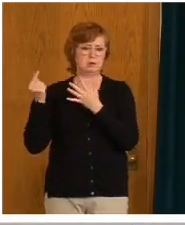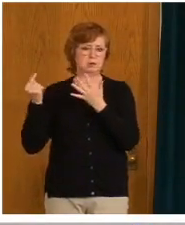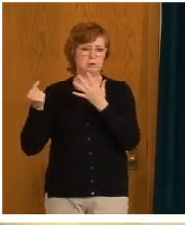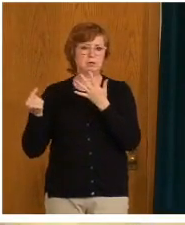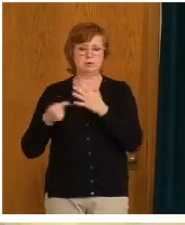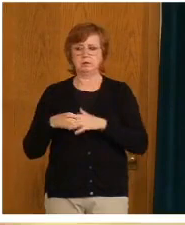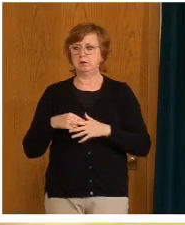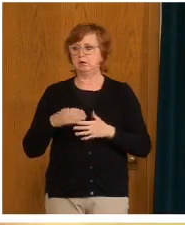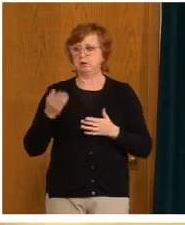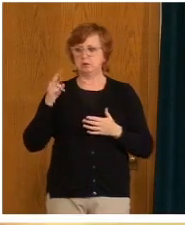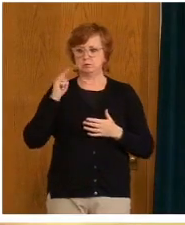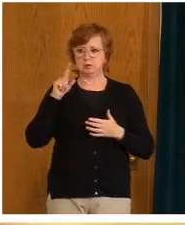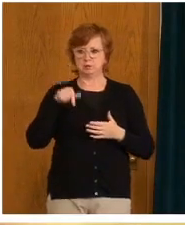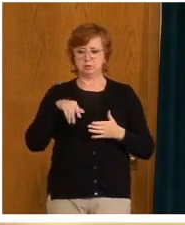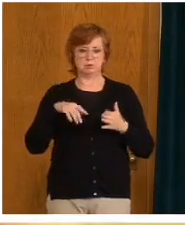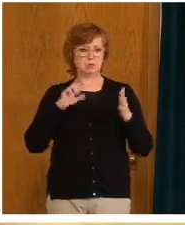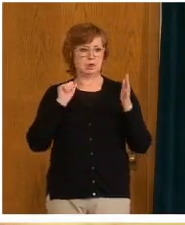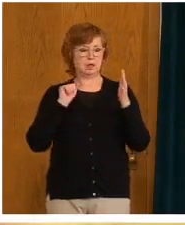Follow up, Allison?